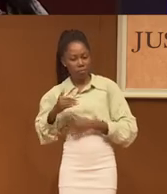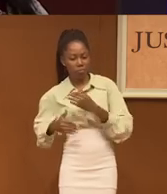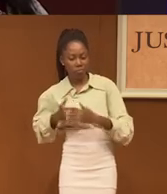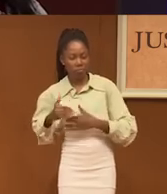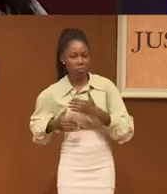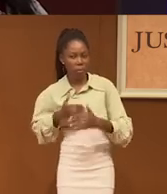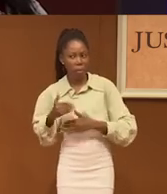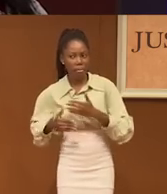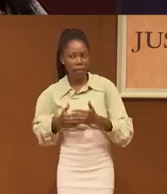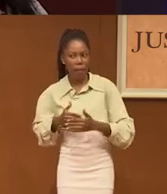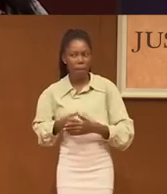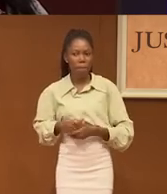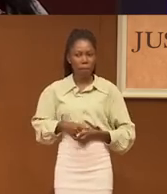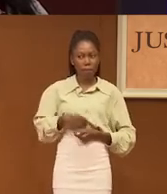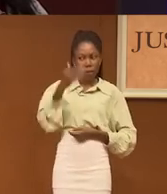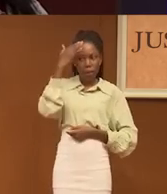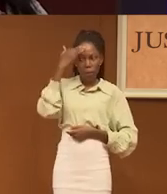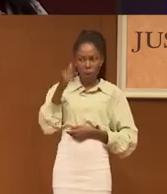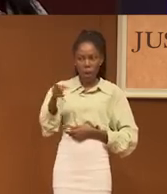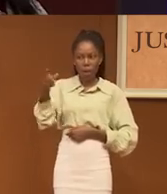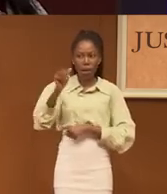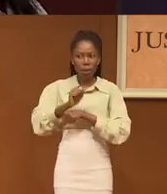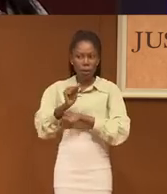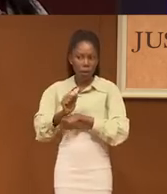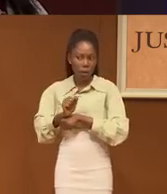and stuff, okay, we are working towards the